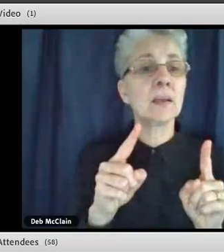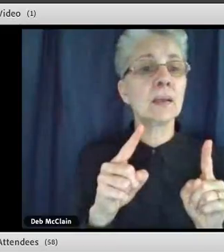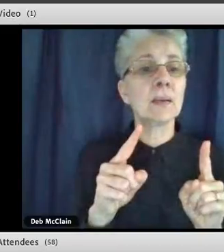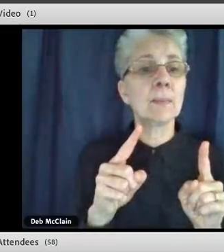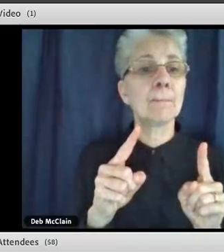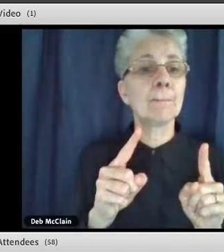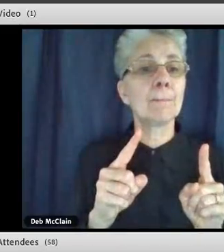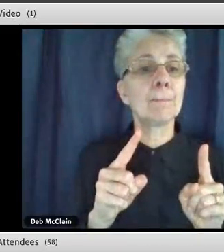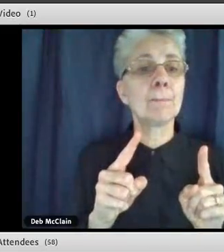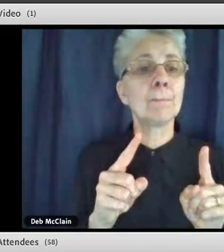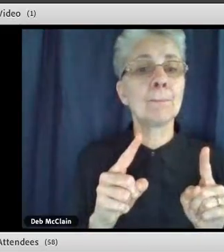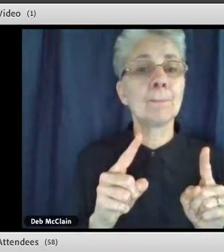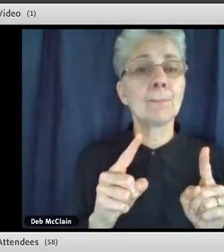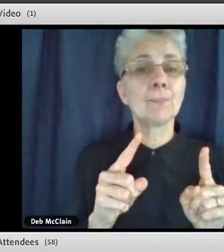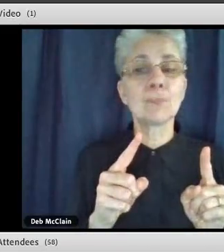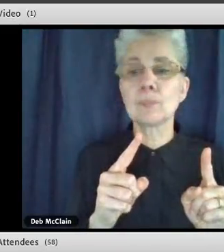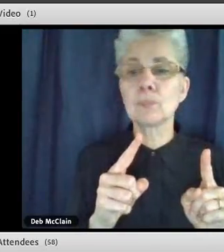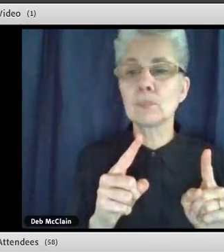what,